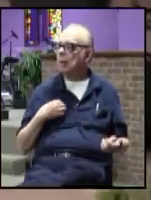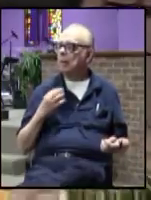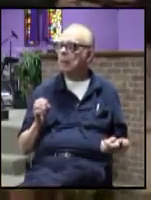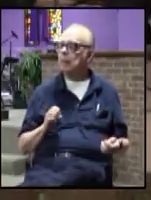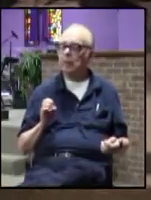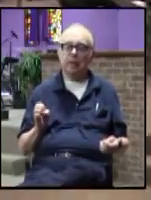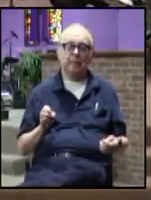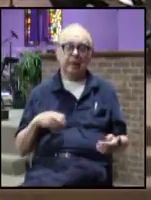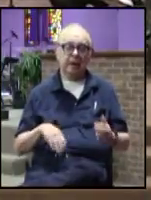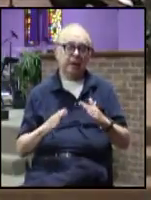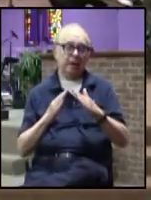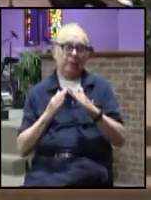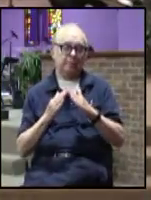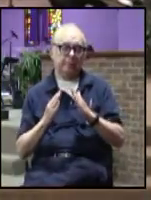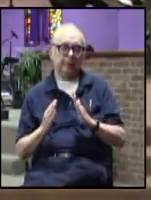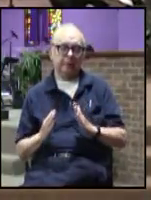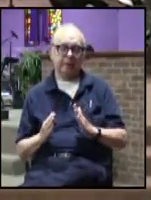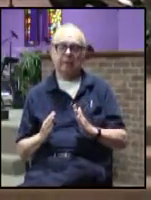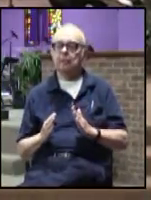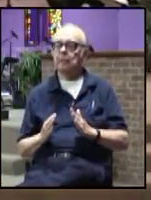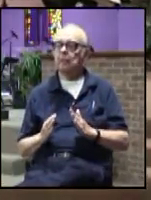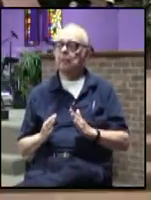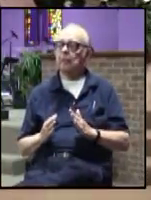Have you ever been in a building